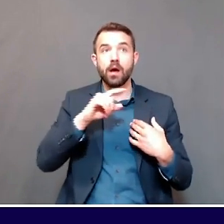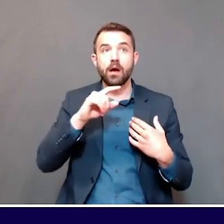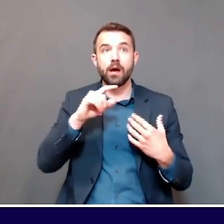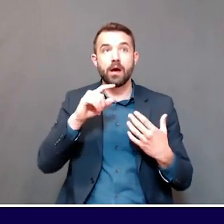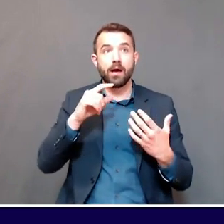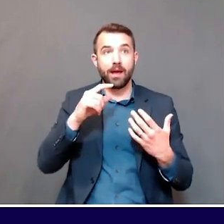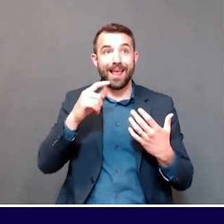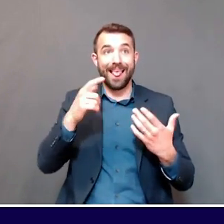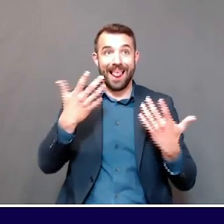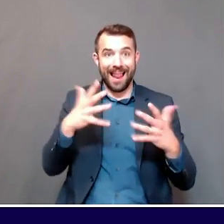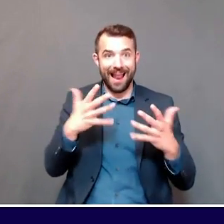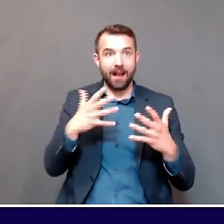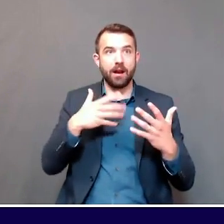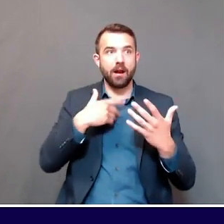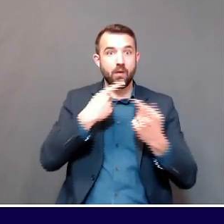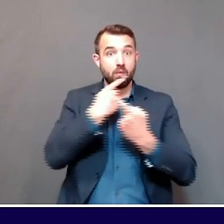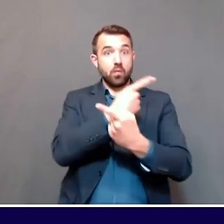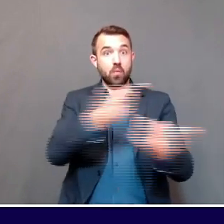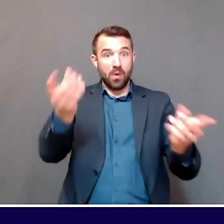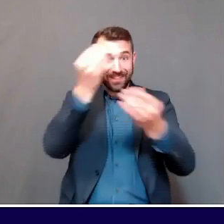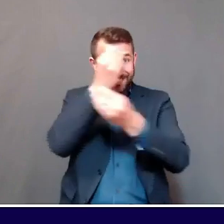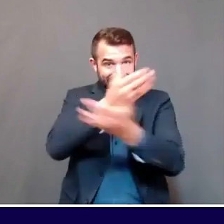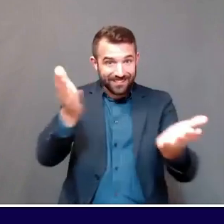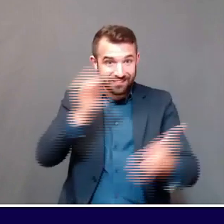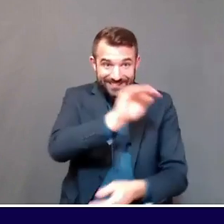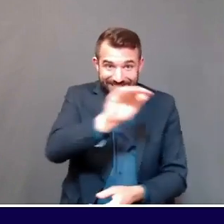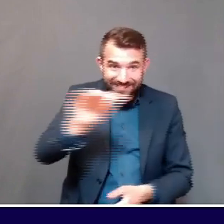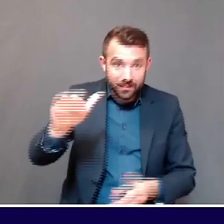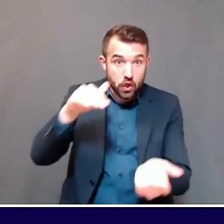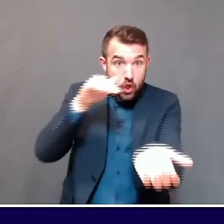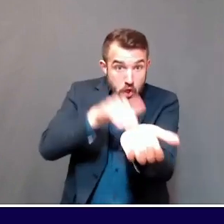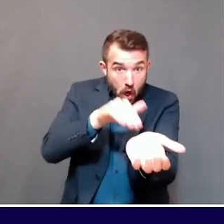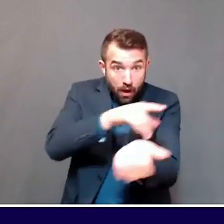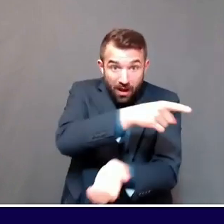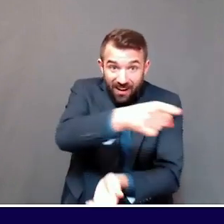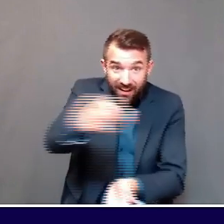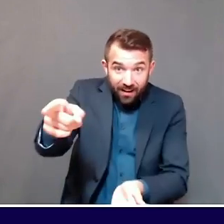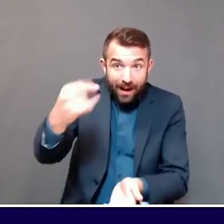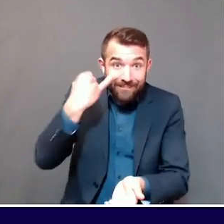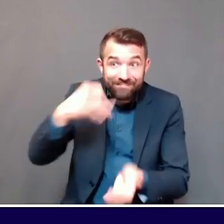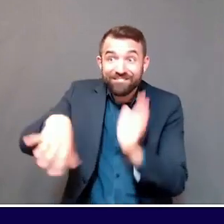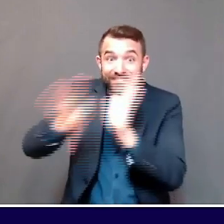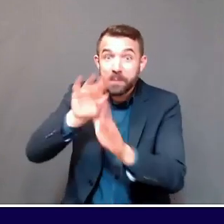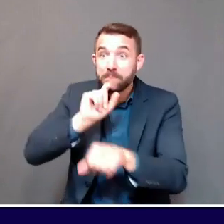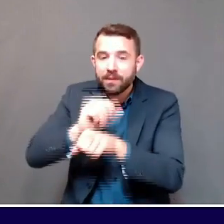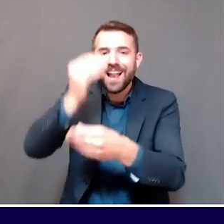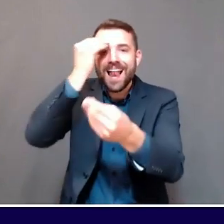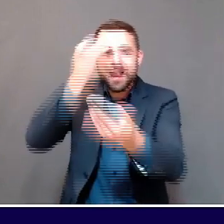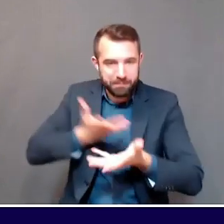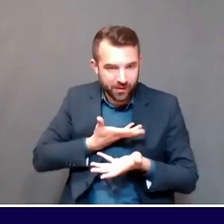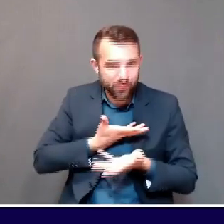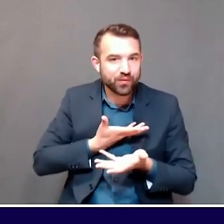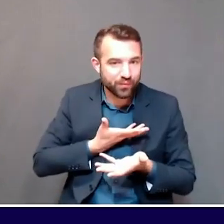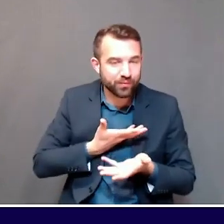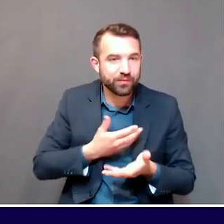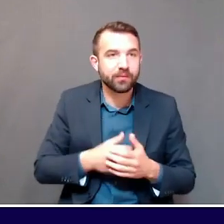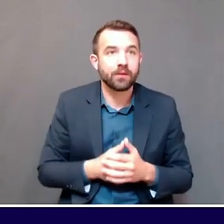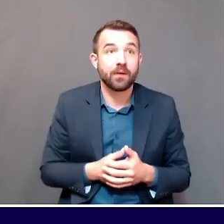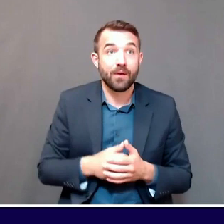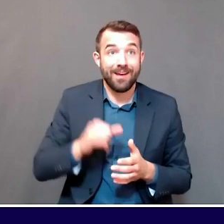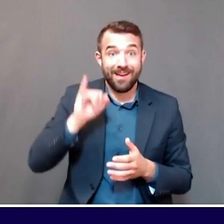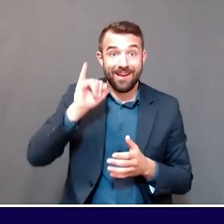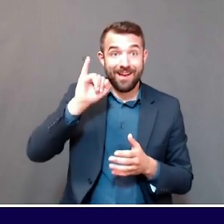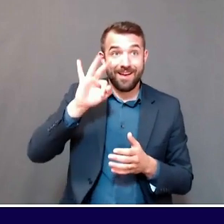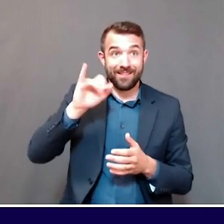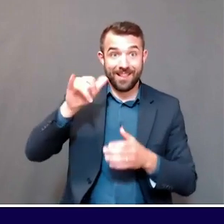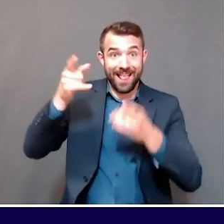condition and have continued to communicate with healthcare providers about it. So if a case were to be diagnosed in Maine, we would ask clinicians